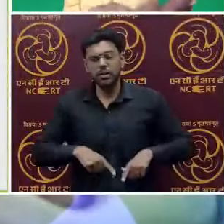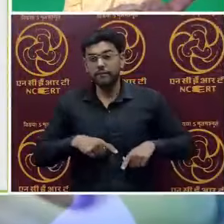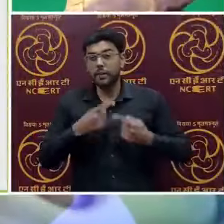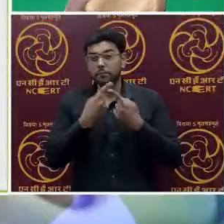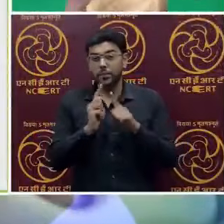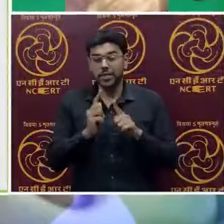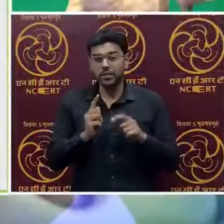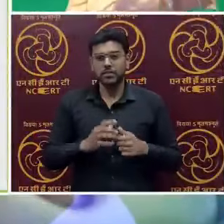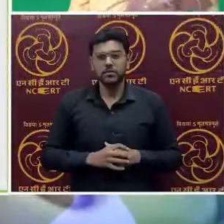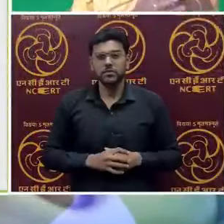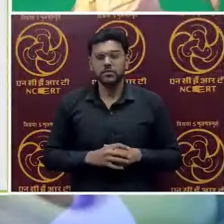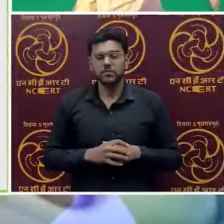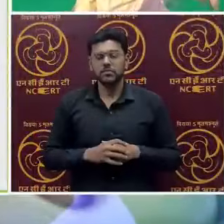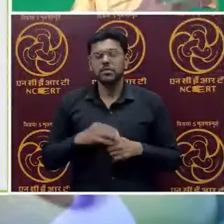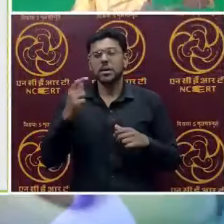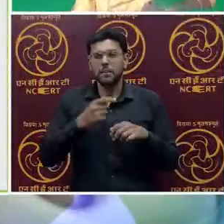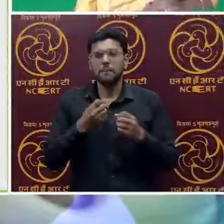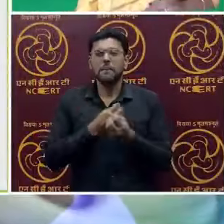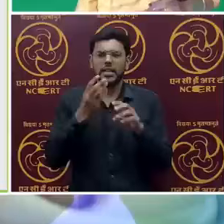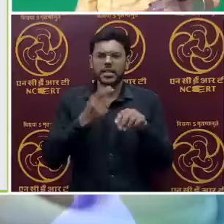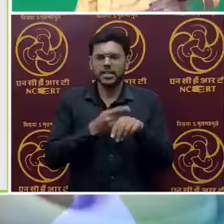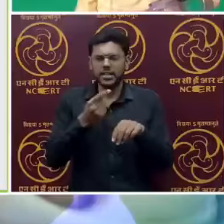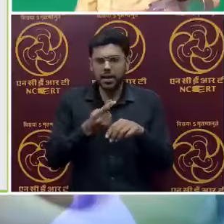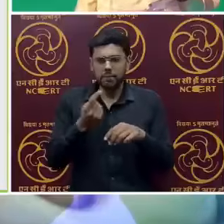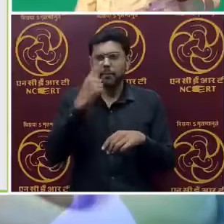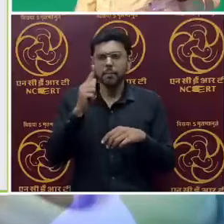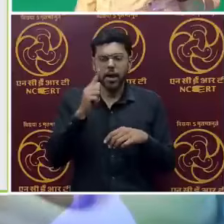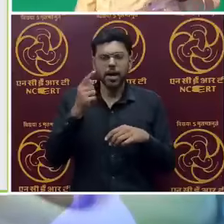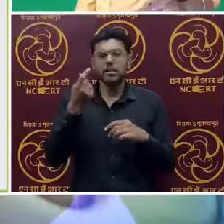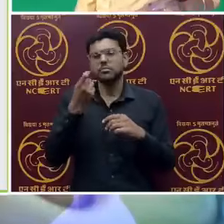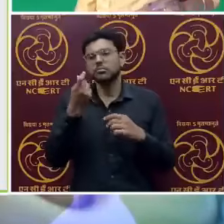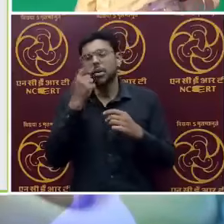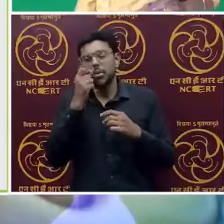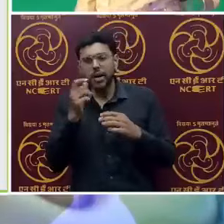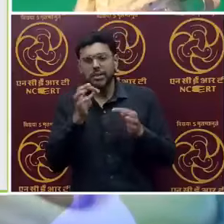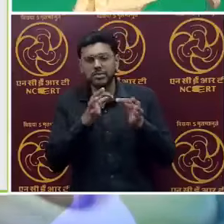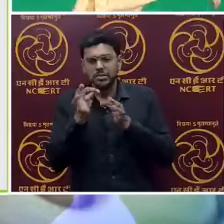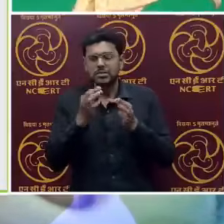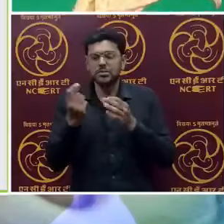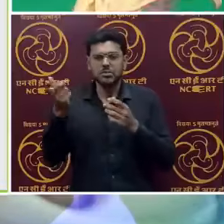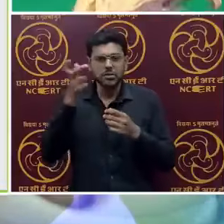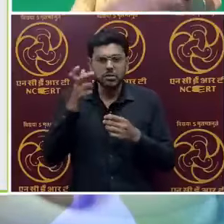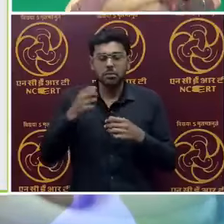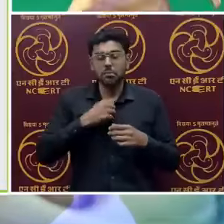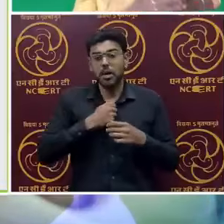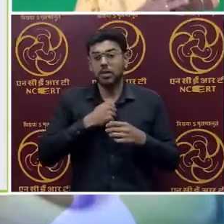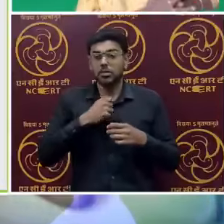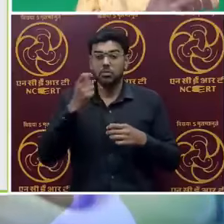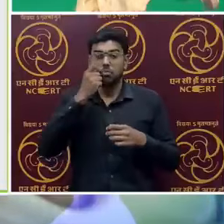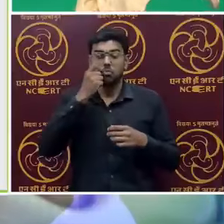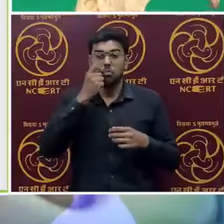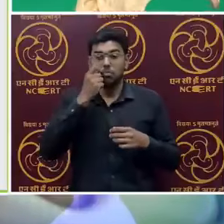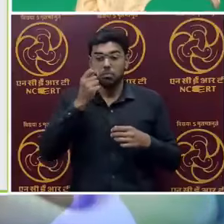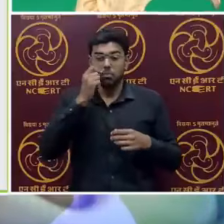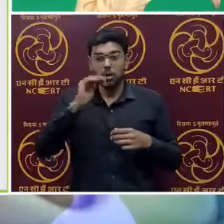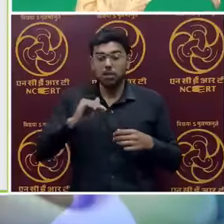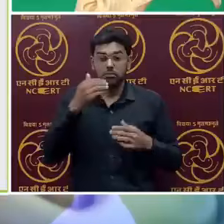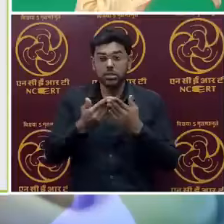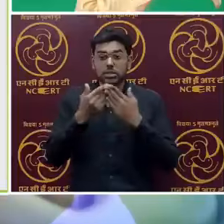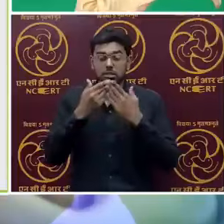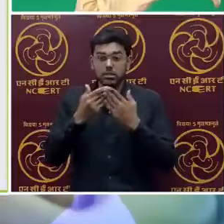But many a times frigid mother and all that, we've heard about it. My son is 31. Mary's son is even older